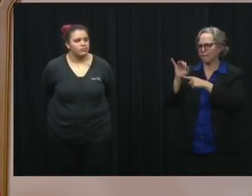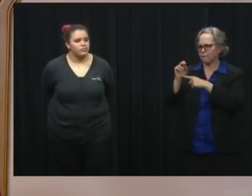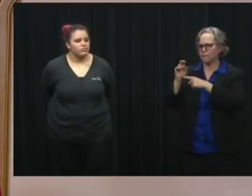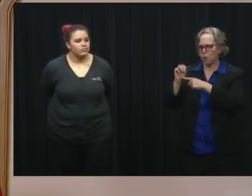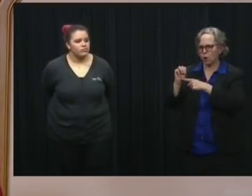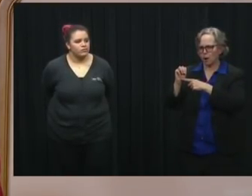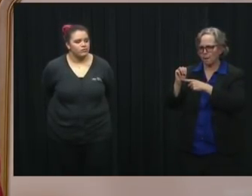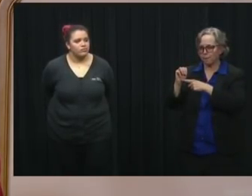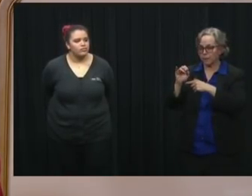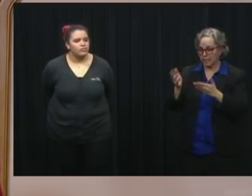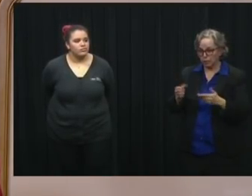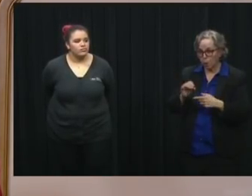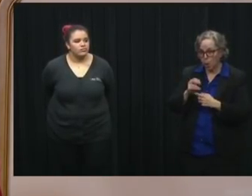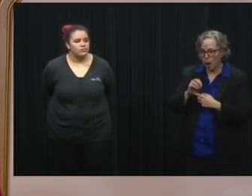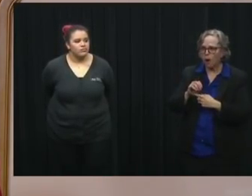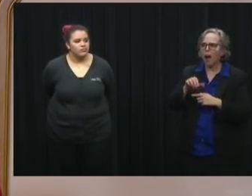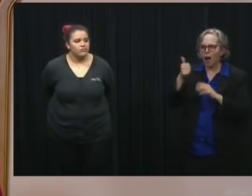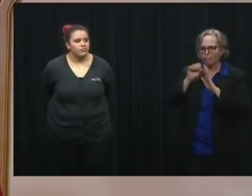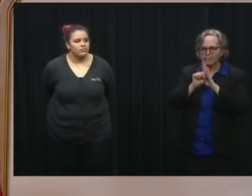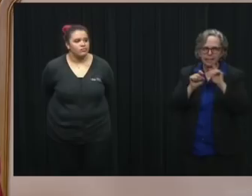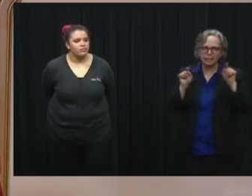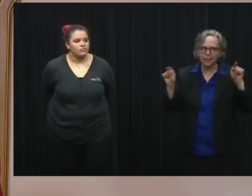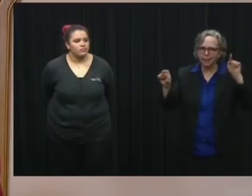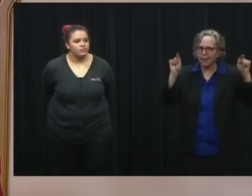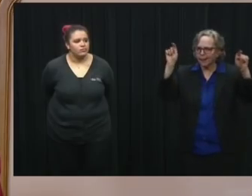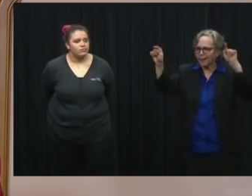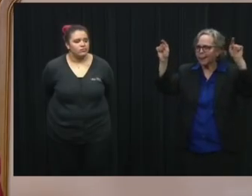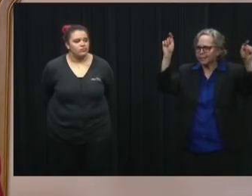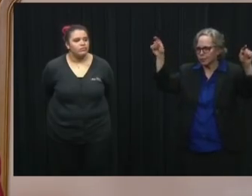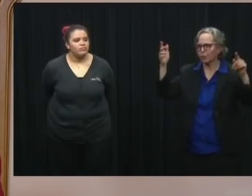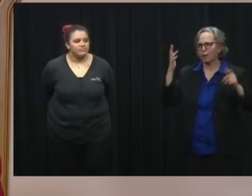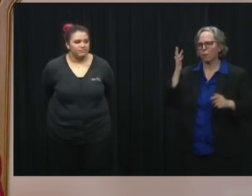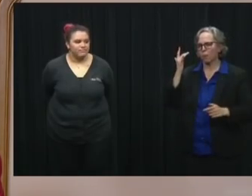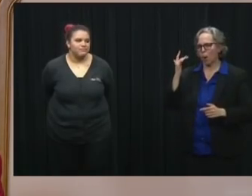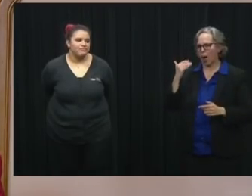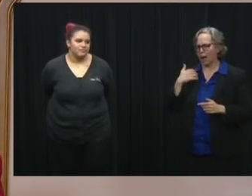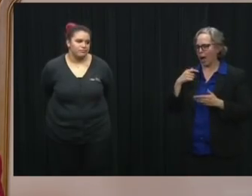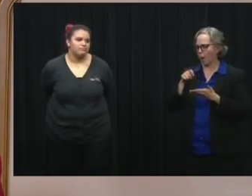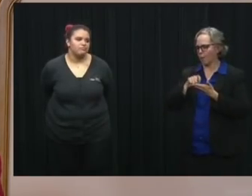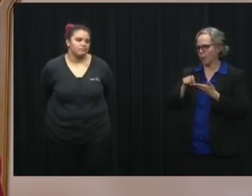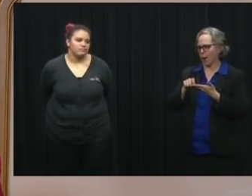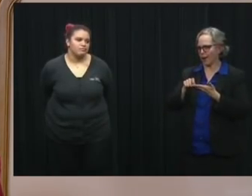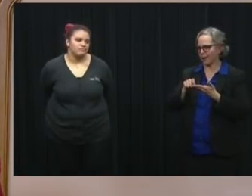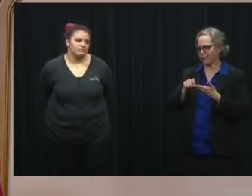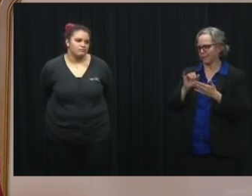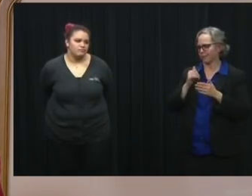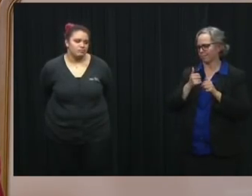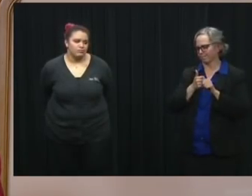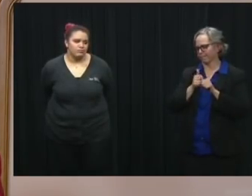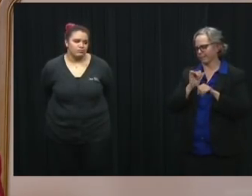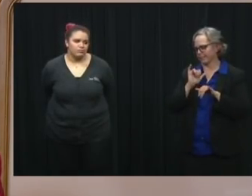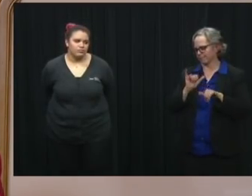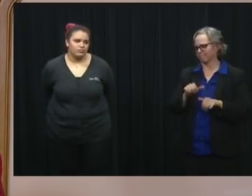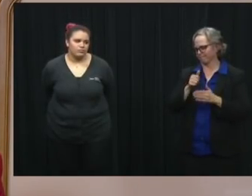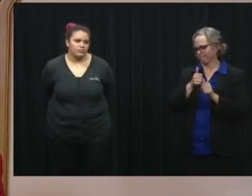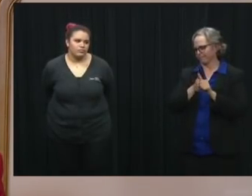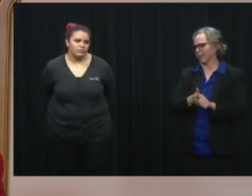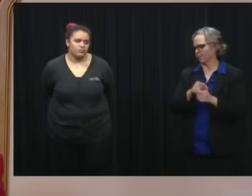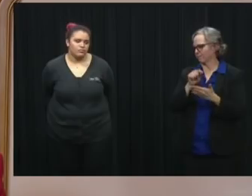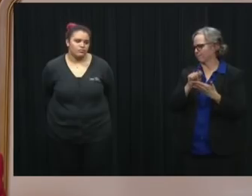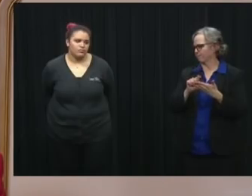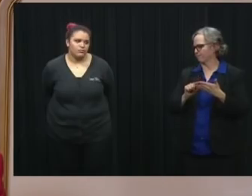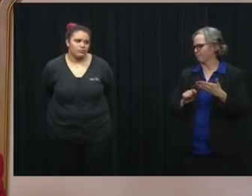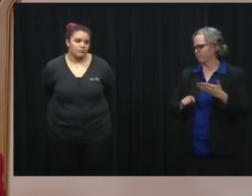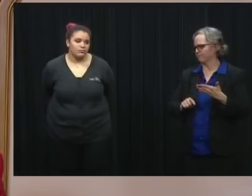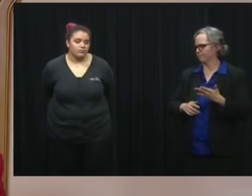other states. So that's why we came up with what we did. But it's like anything, like a lot of things in life,